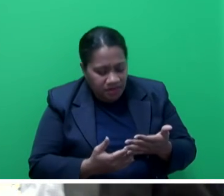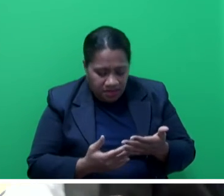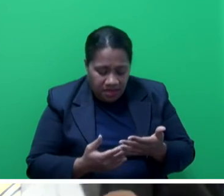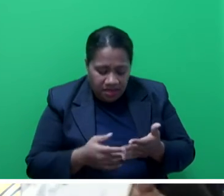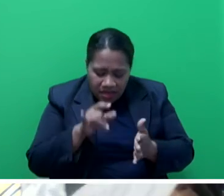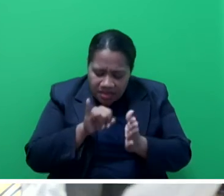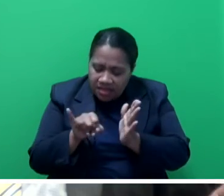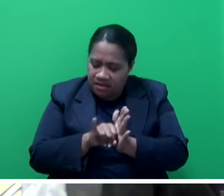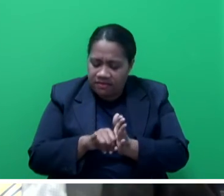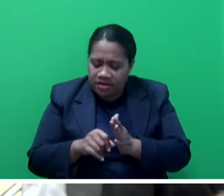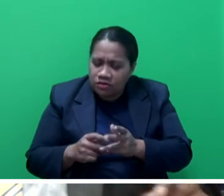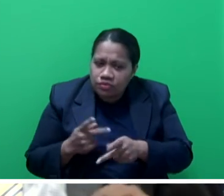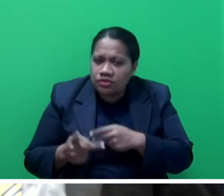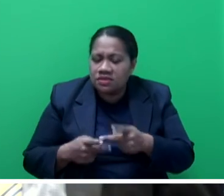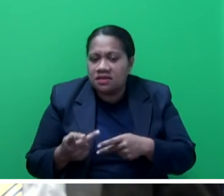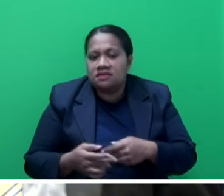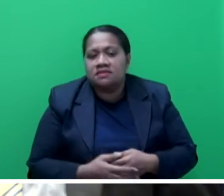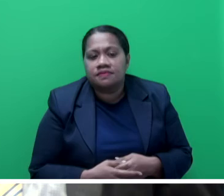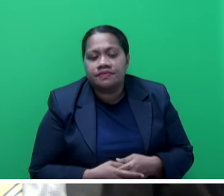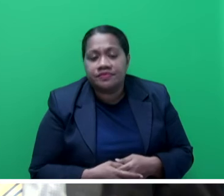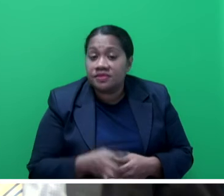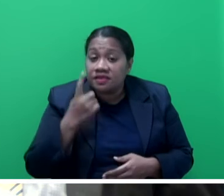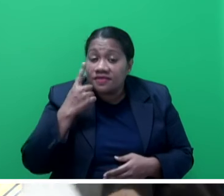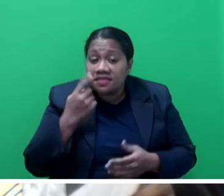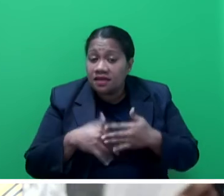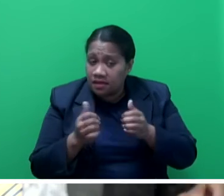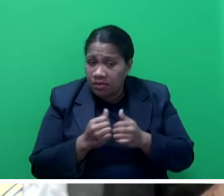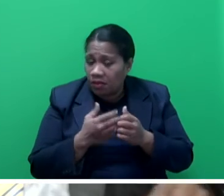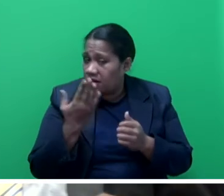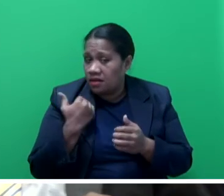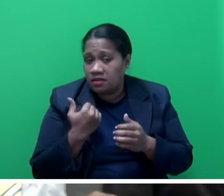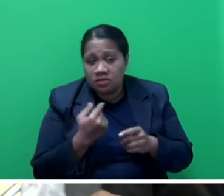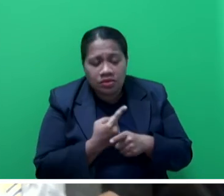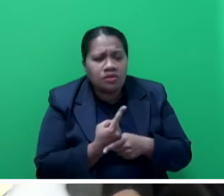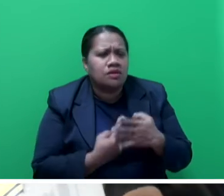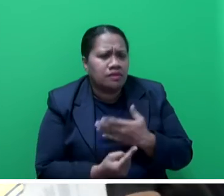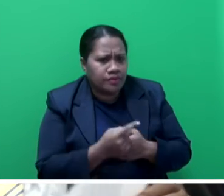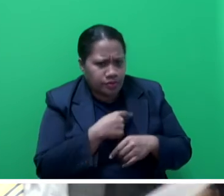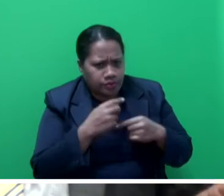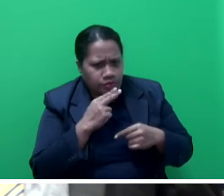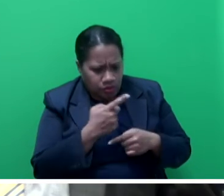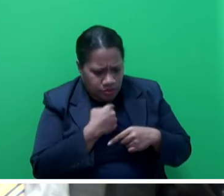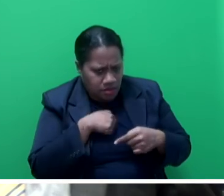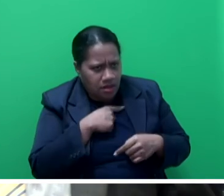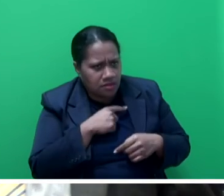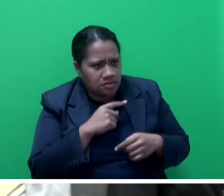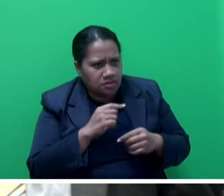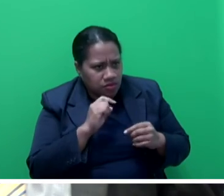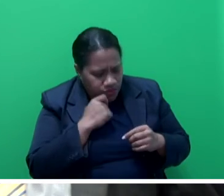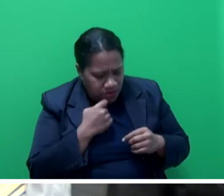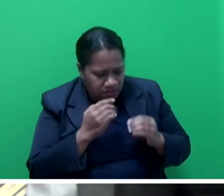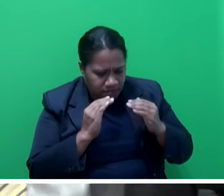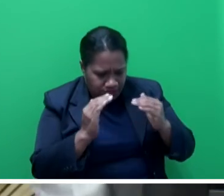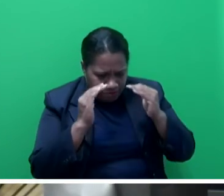next. So as you maybe have seen in the papers recently, last week, we were told that we were next on the list, so we just went and